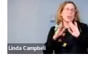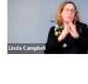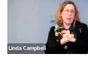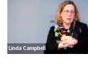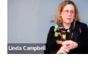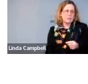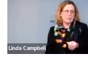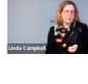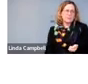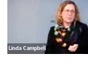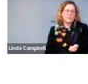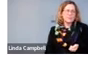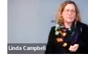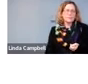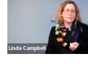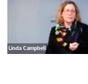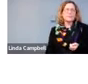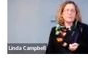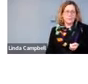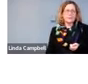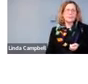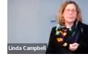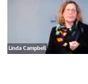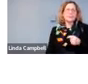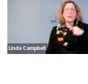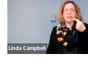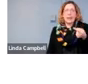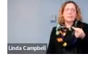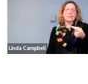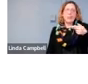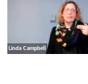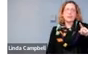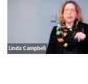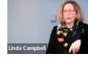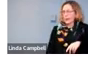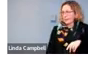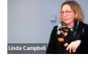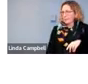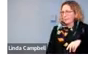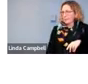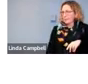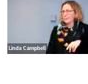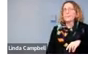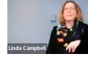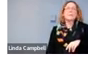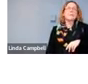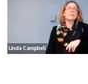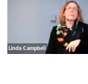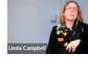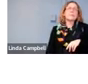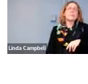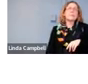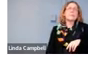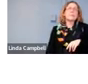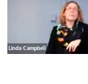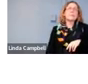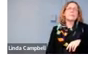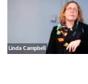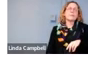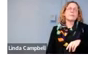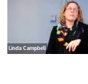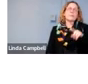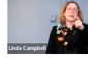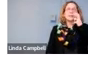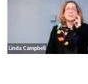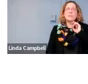there are other planktivorous species that we are more concerned about. And so I'll go on to that in our next slide.